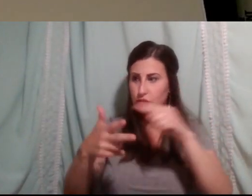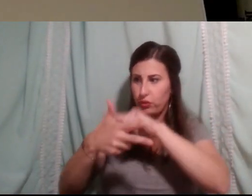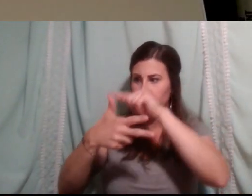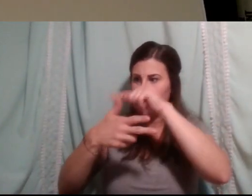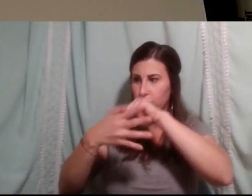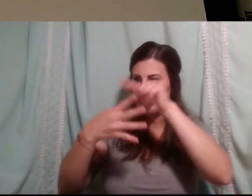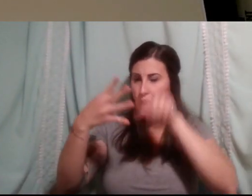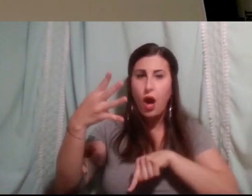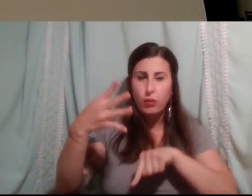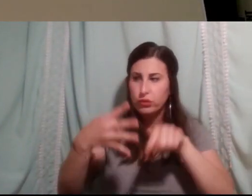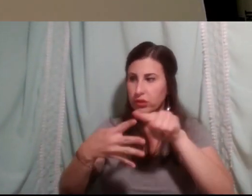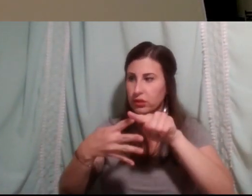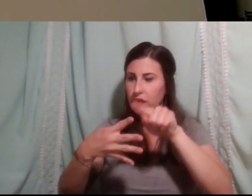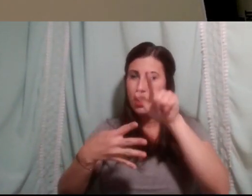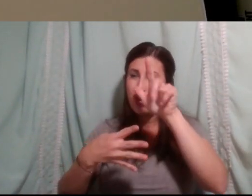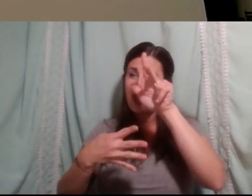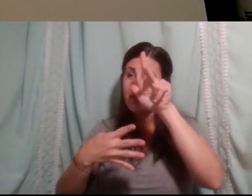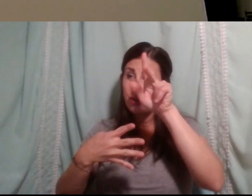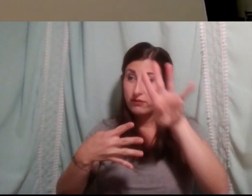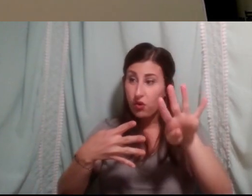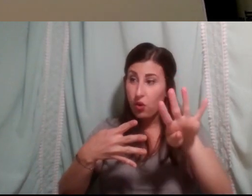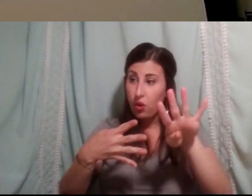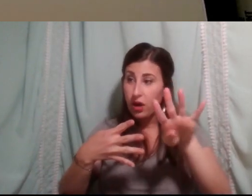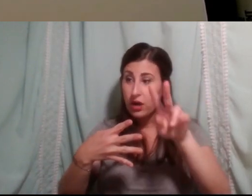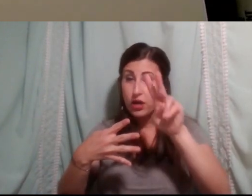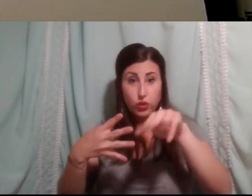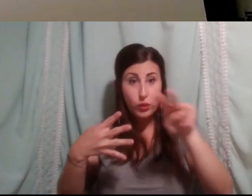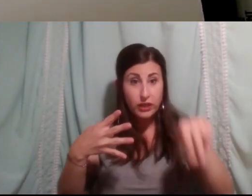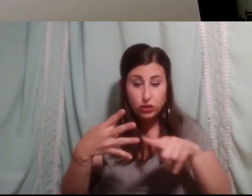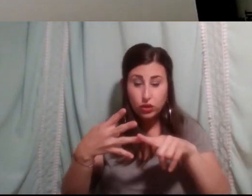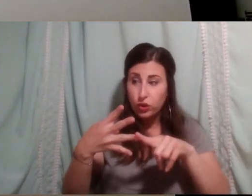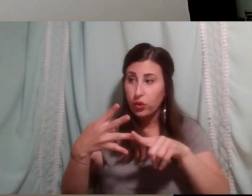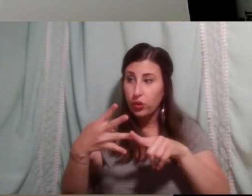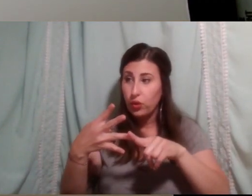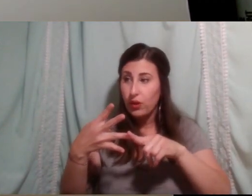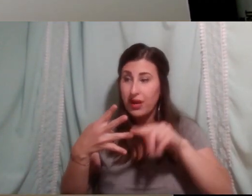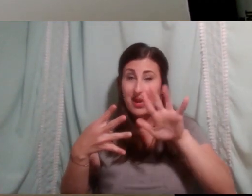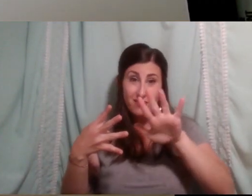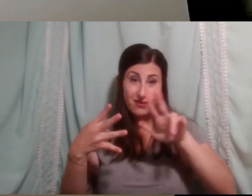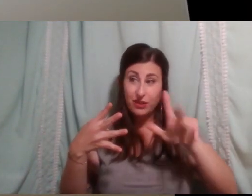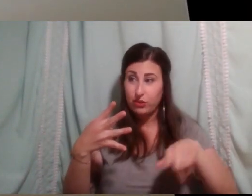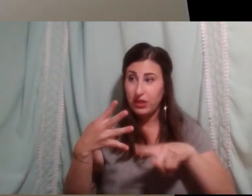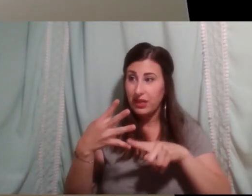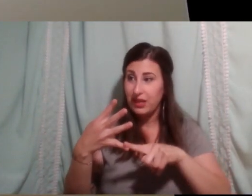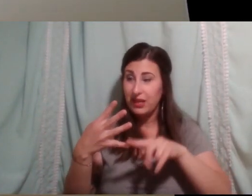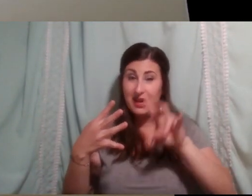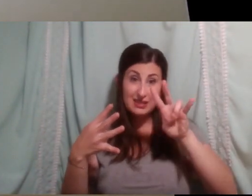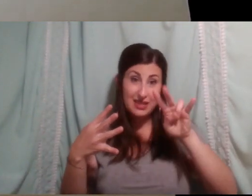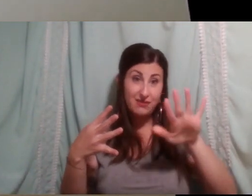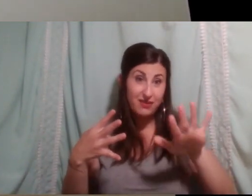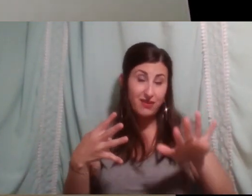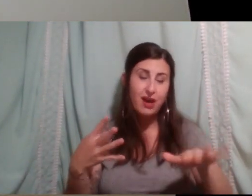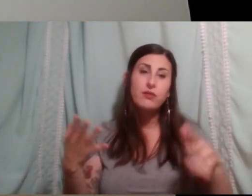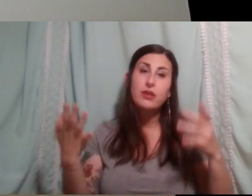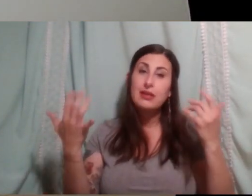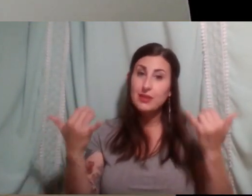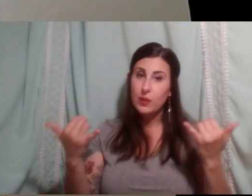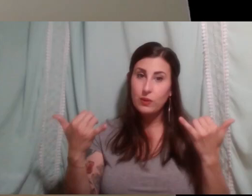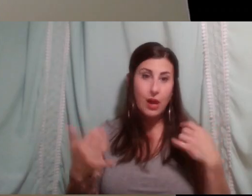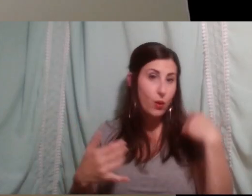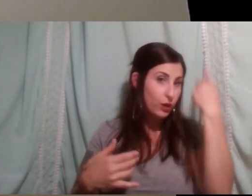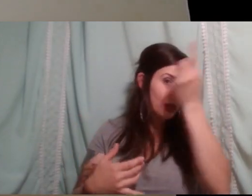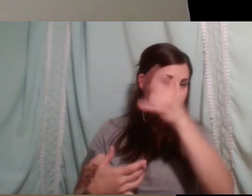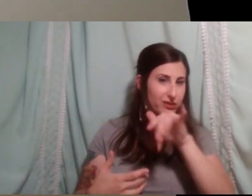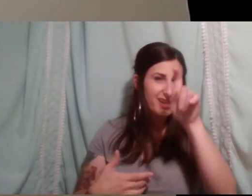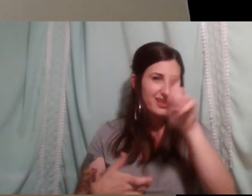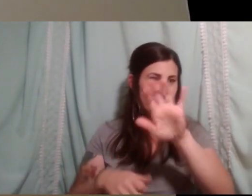34 meters, 22 meters, 53 meters, and 75 meters. Okay, so it kind of looks like I'm going to have to do two